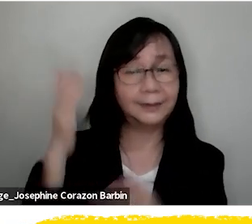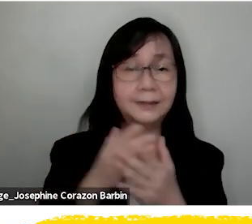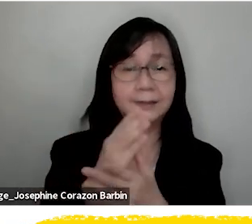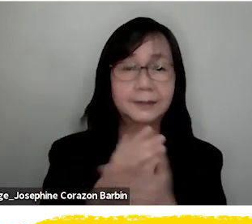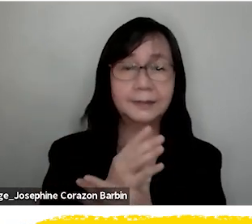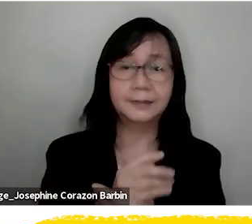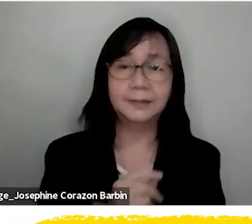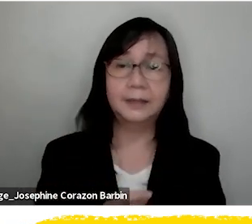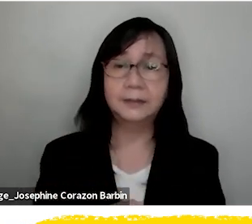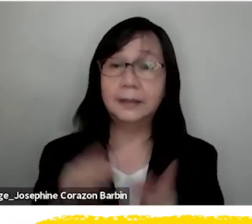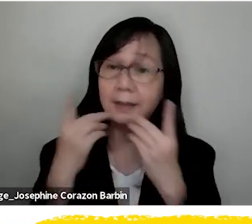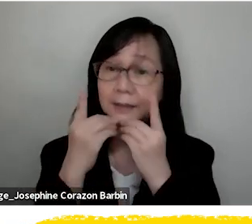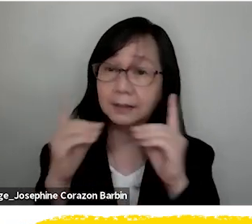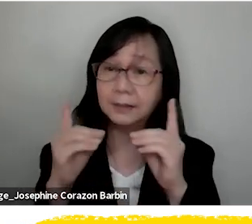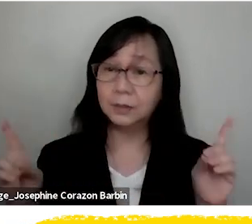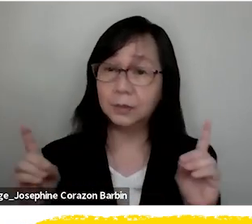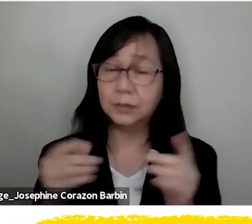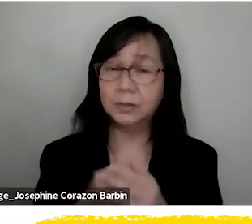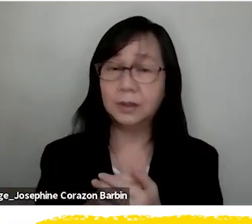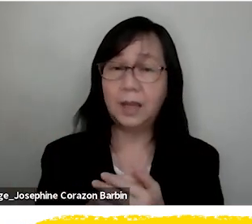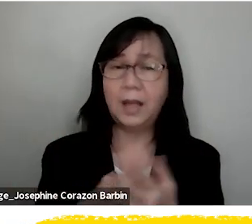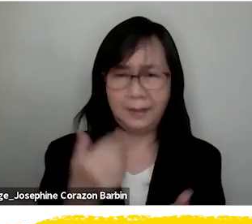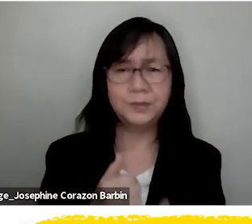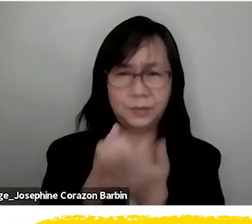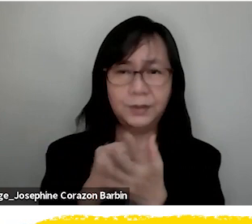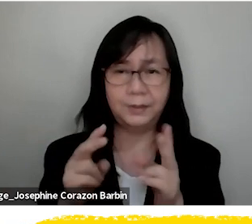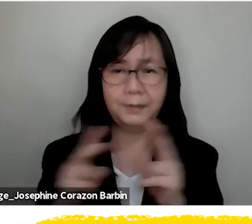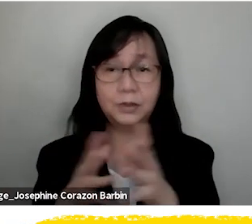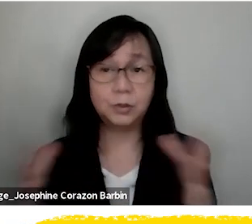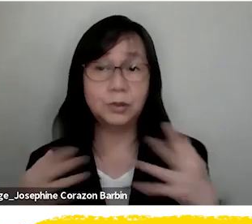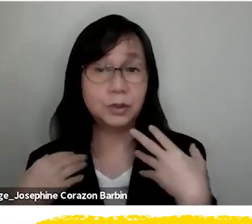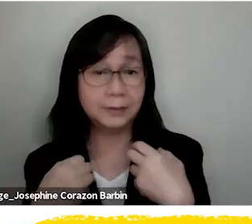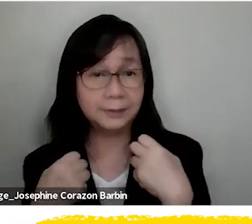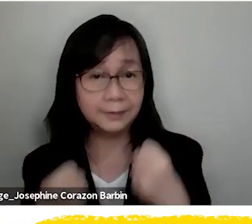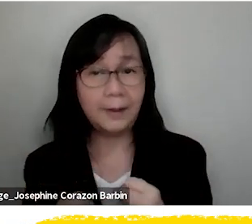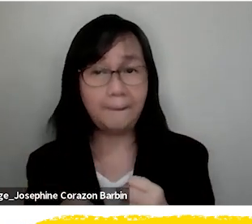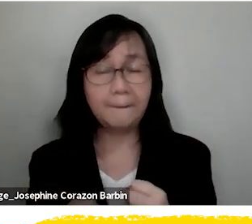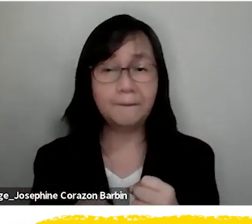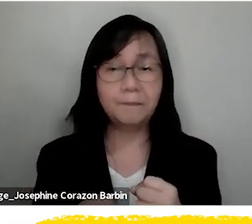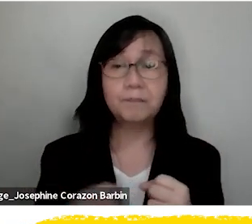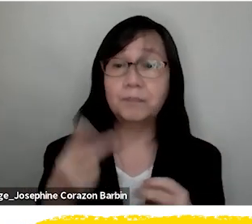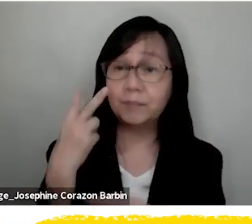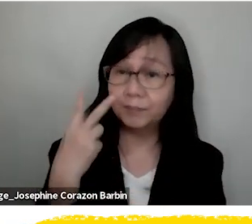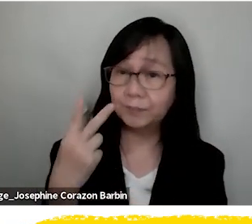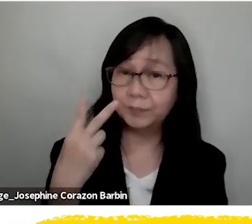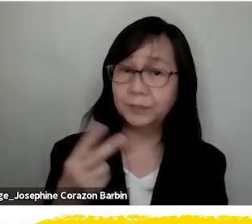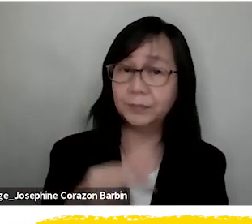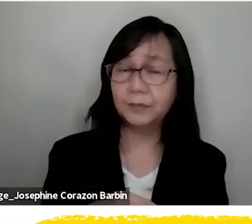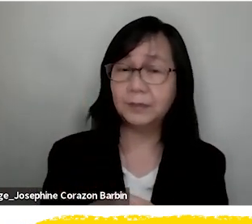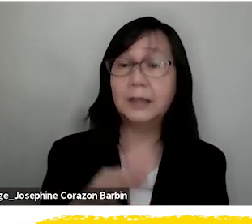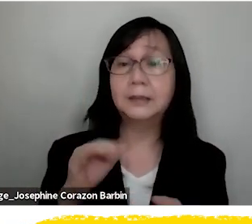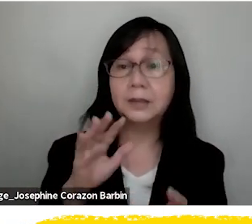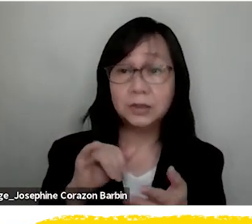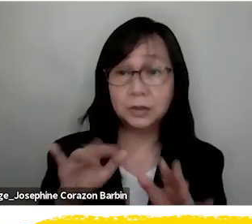The declaration helps very much to strengthen the very recognition that